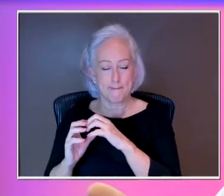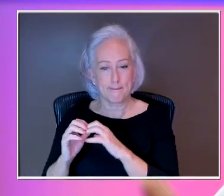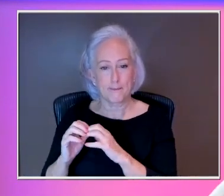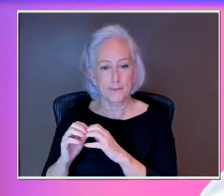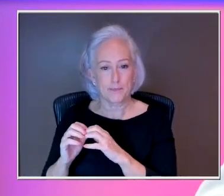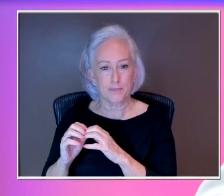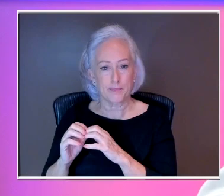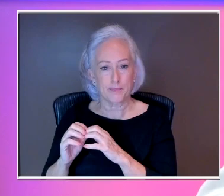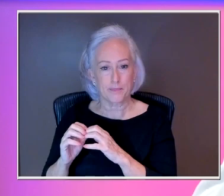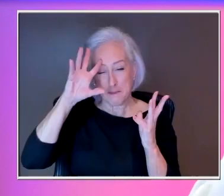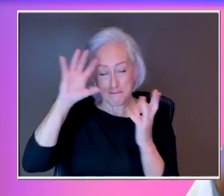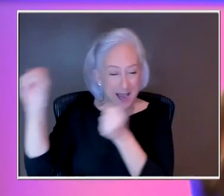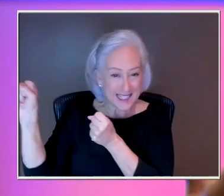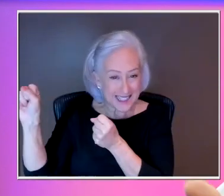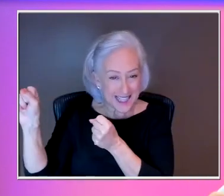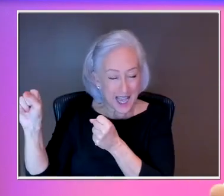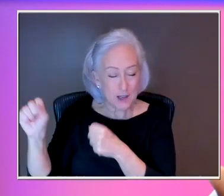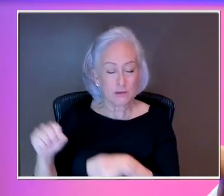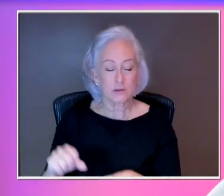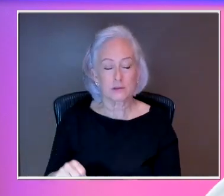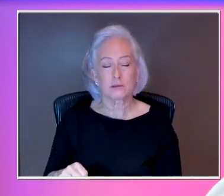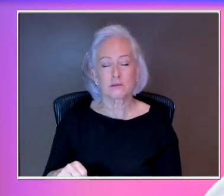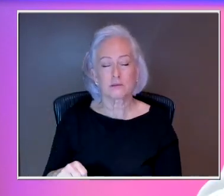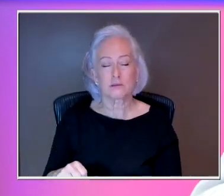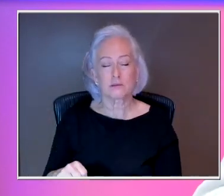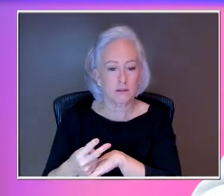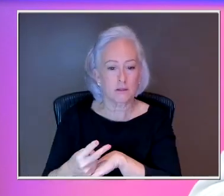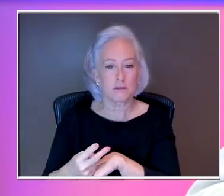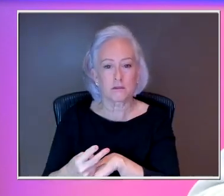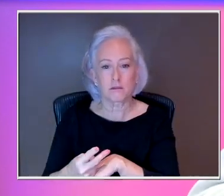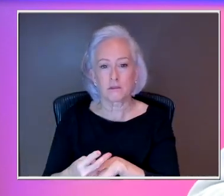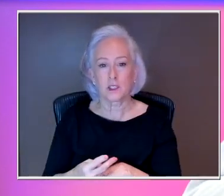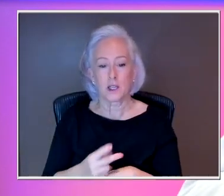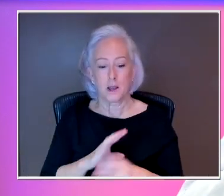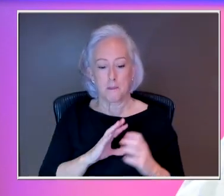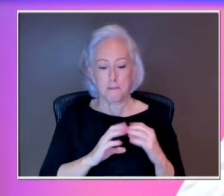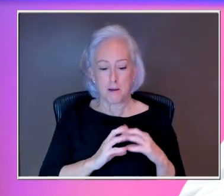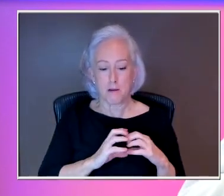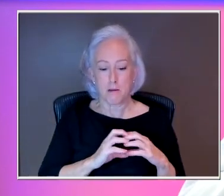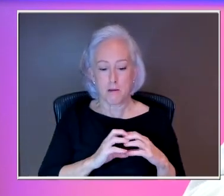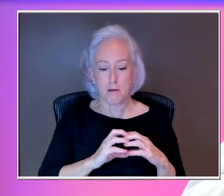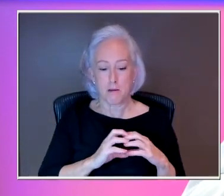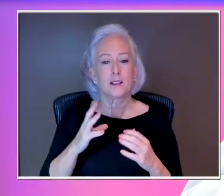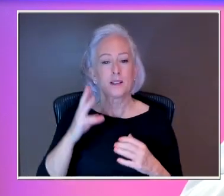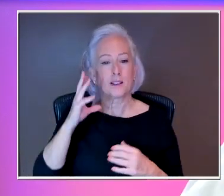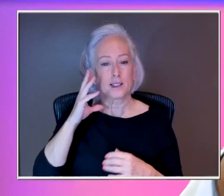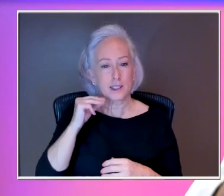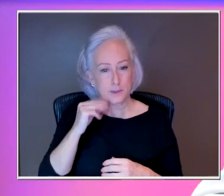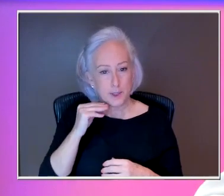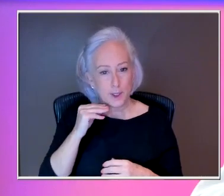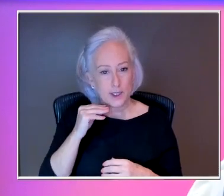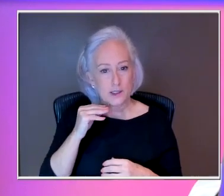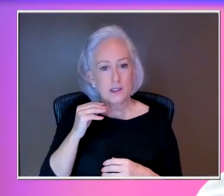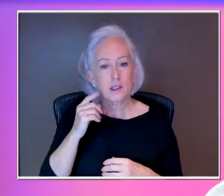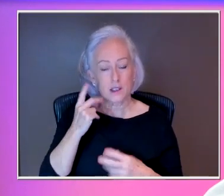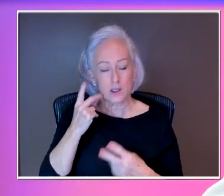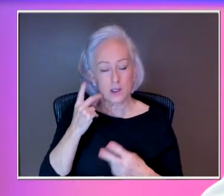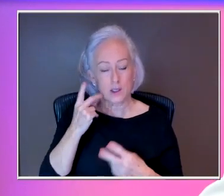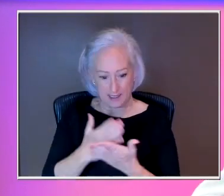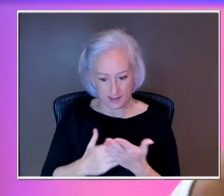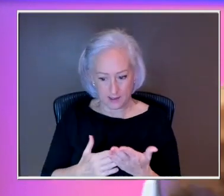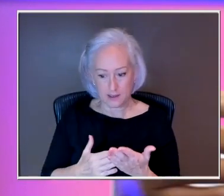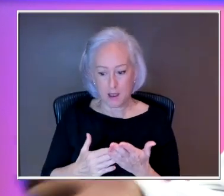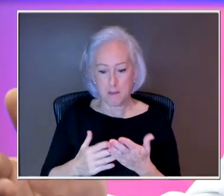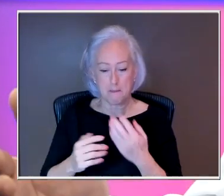blacking out, these really bad tachycardia episodes, or we see that some of the workup shows that they're having these dangerous